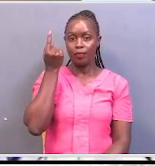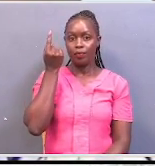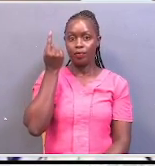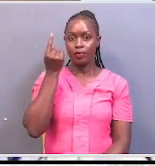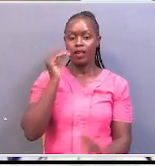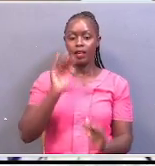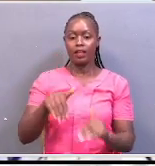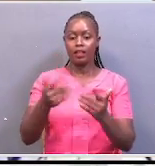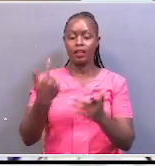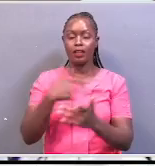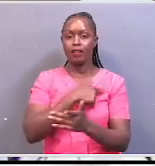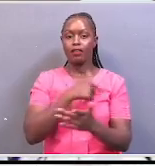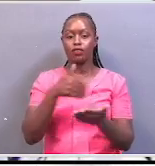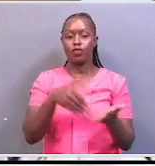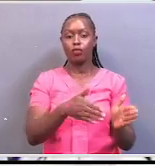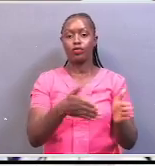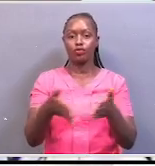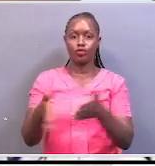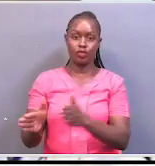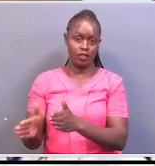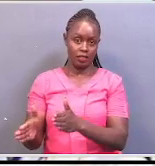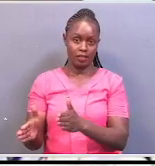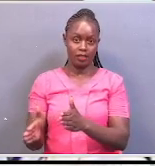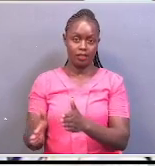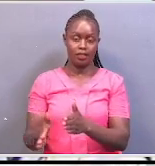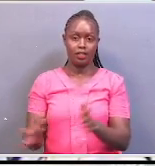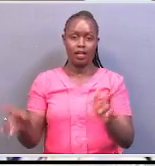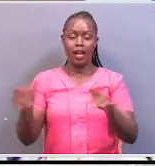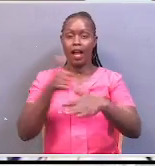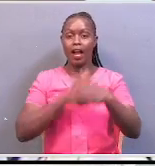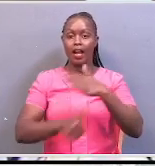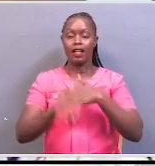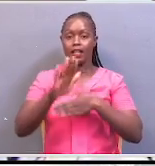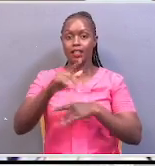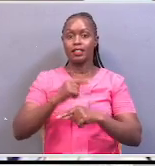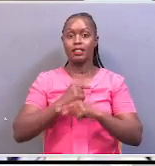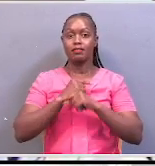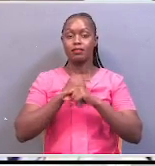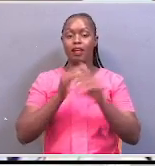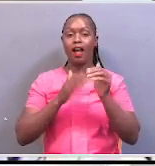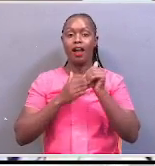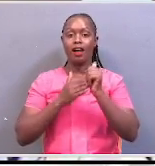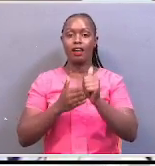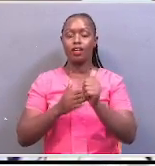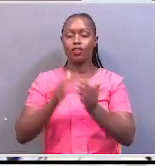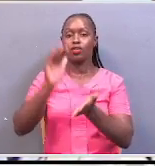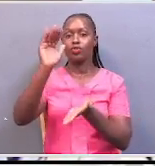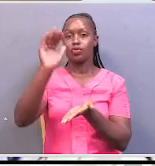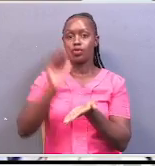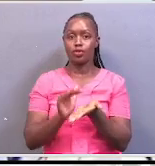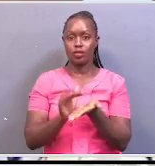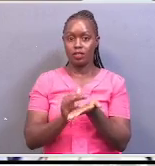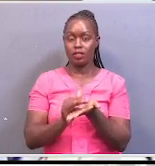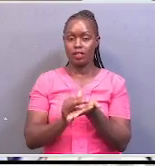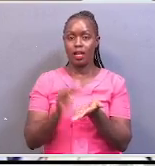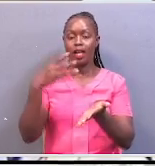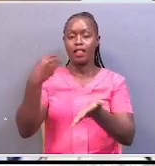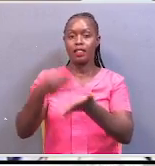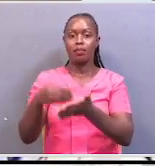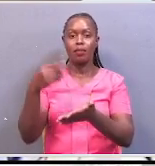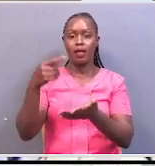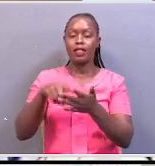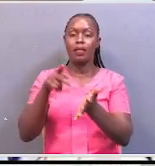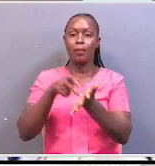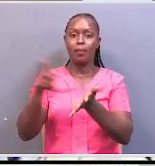gave us the opportunity, under his guidance, to reduce the prices of